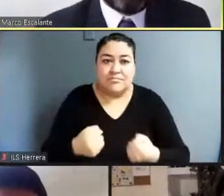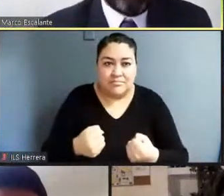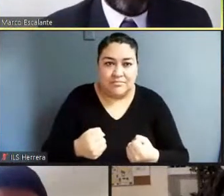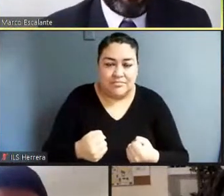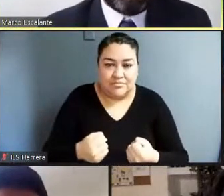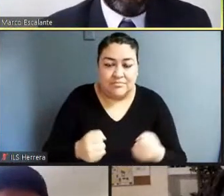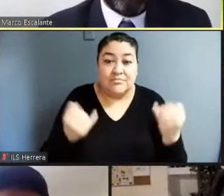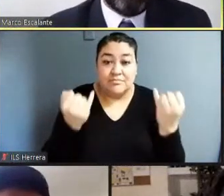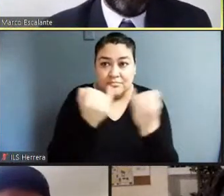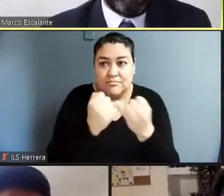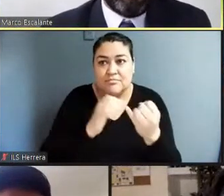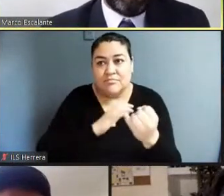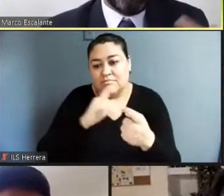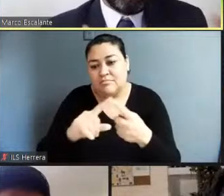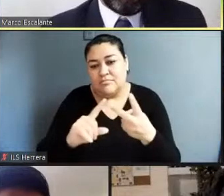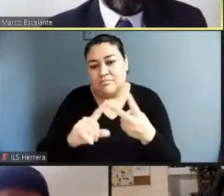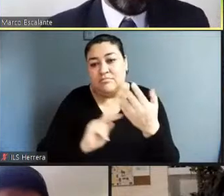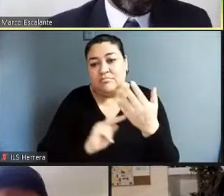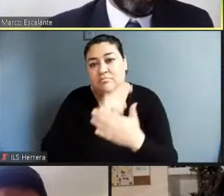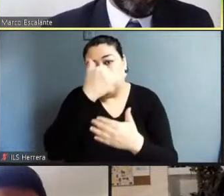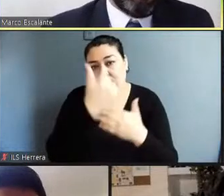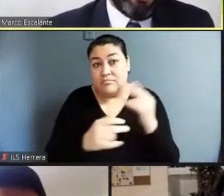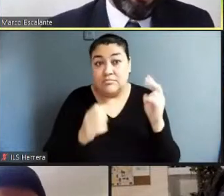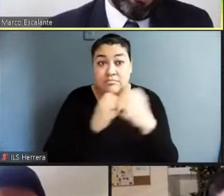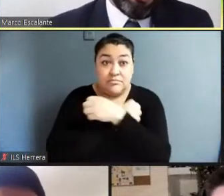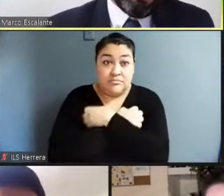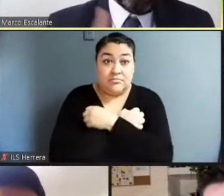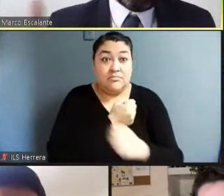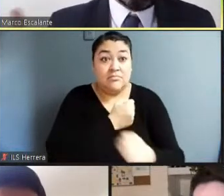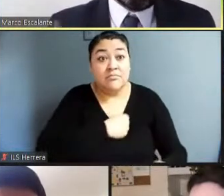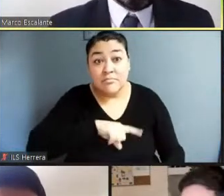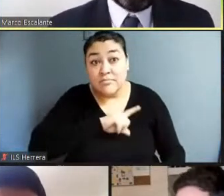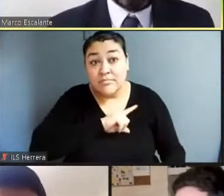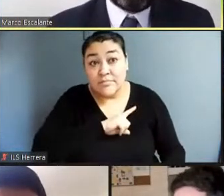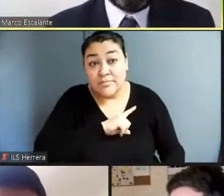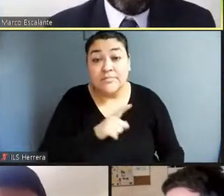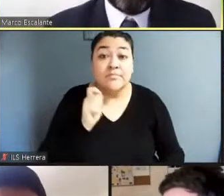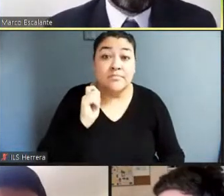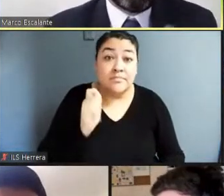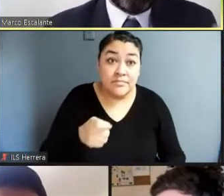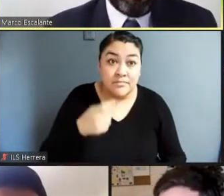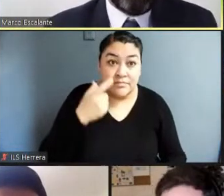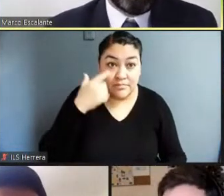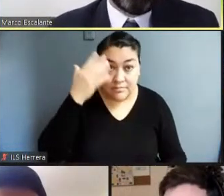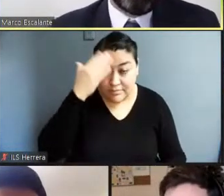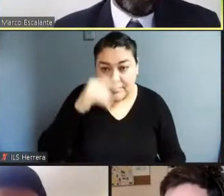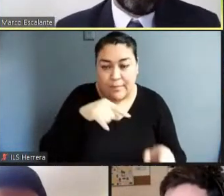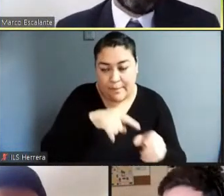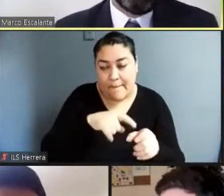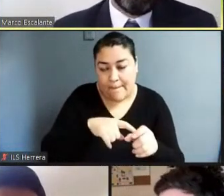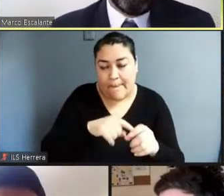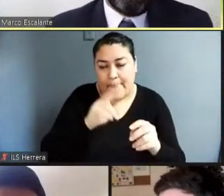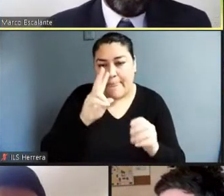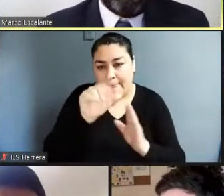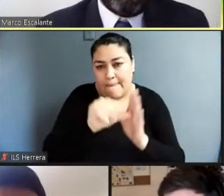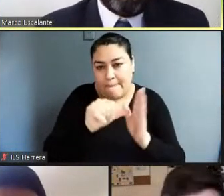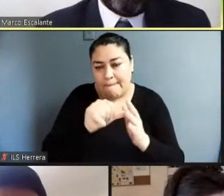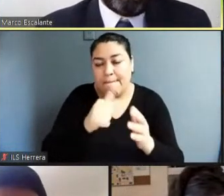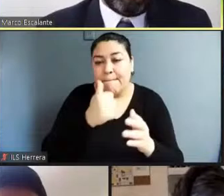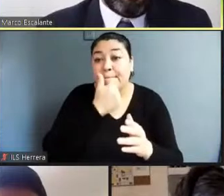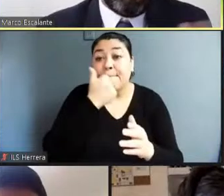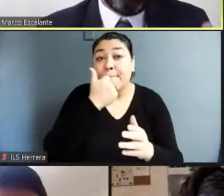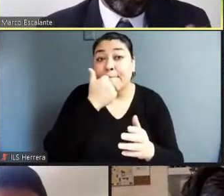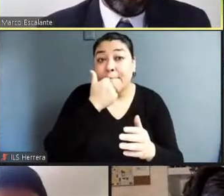empowering the people of the community. We have a health education program also, that is a bit more